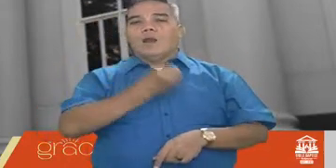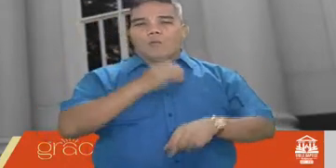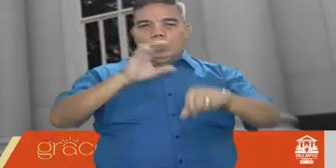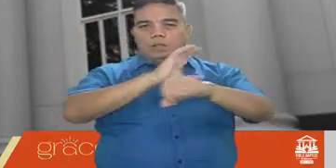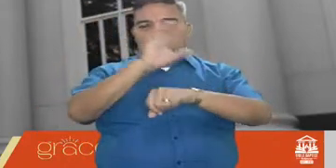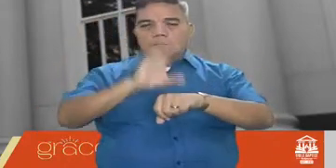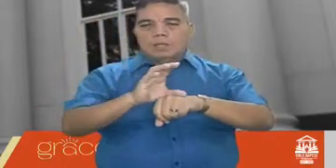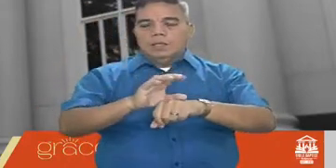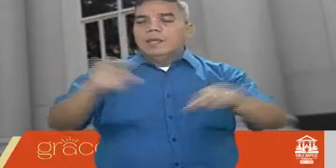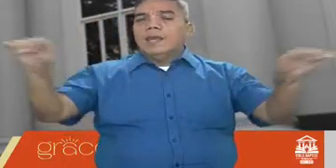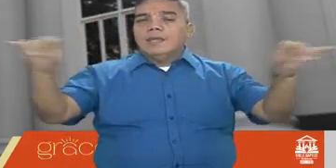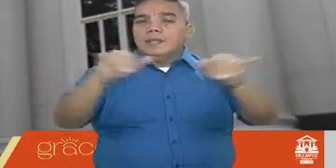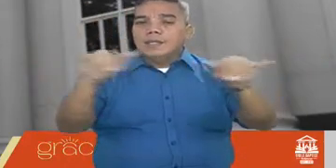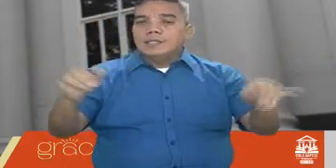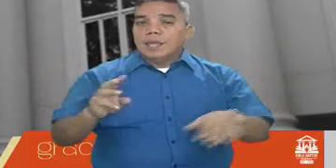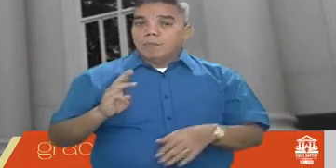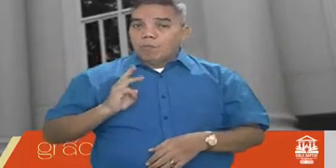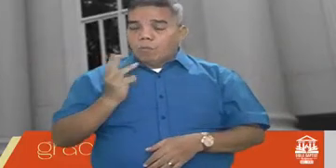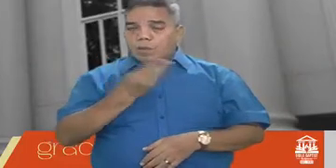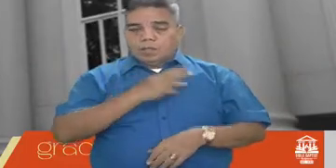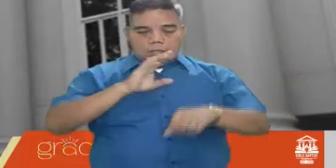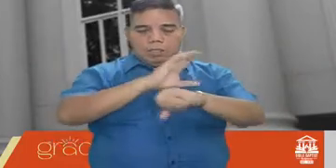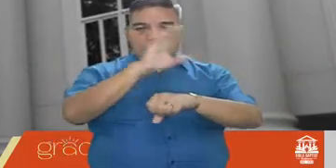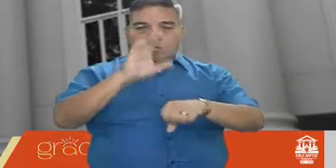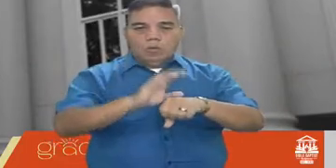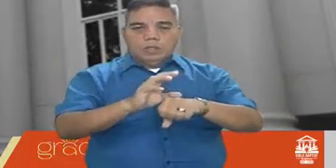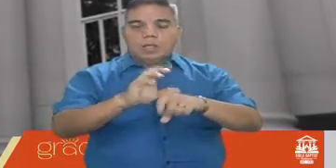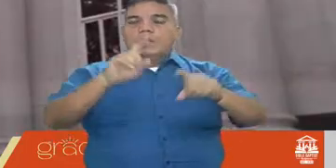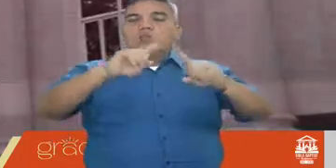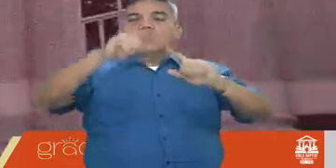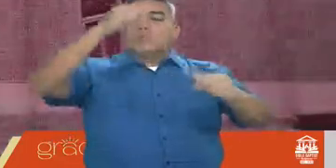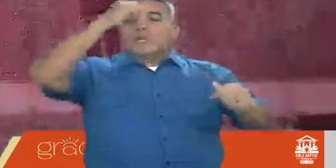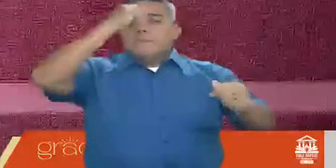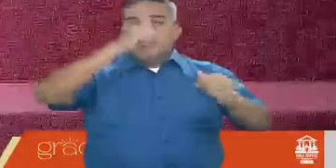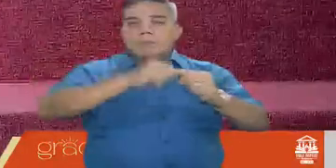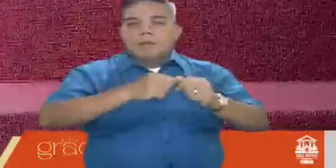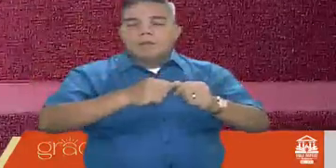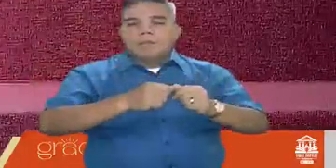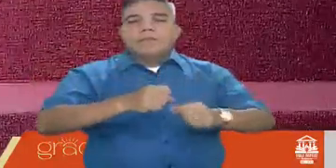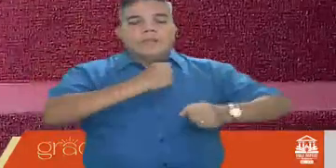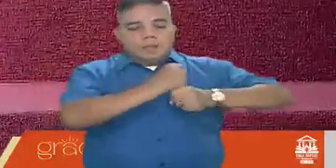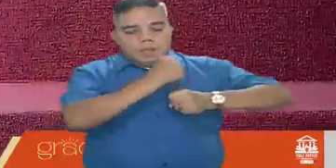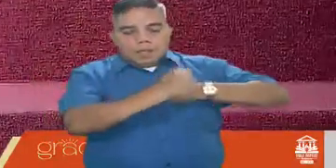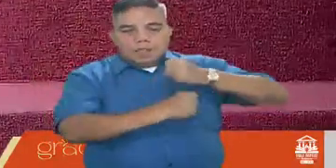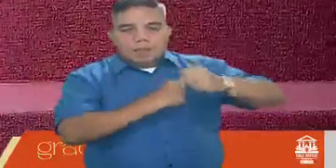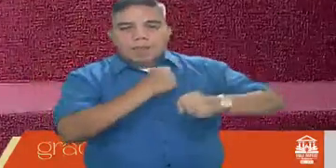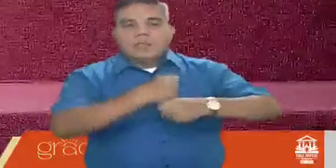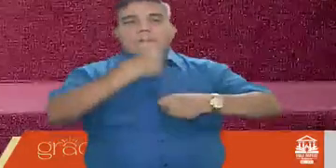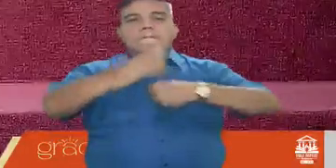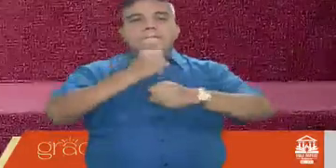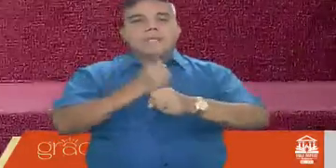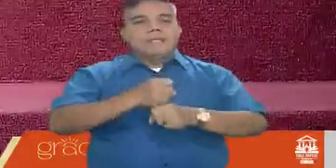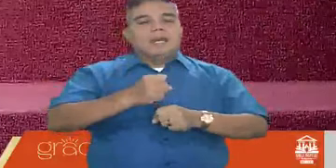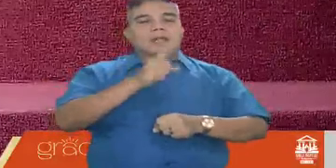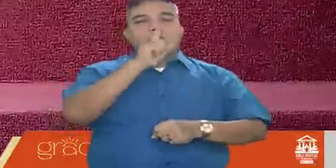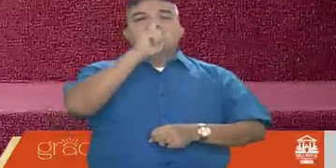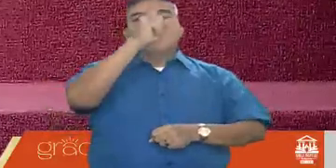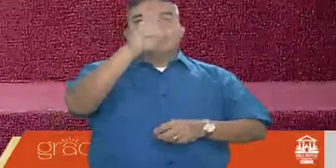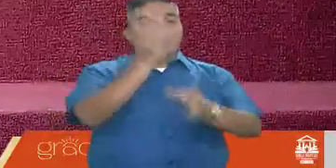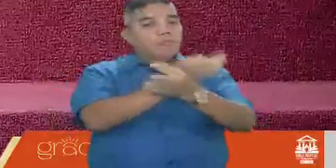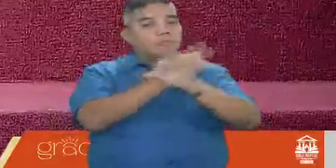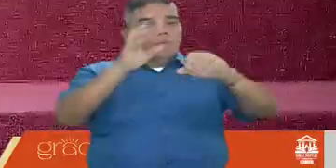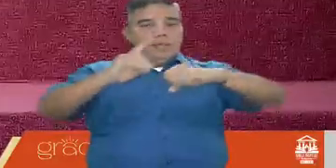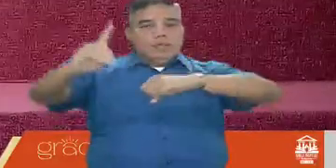In the same way that our country pauses to remember the sacrifices made for our